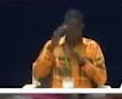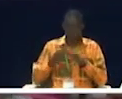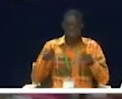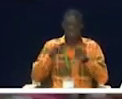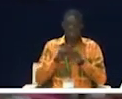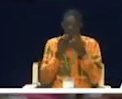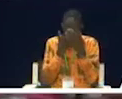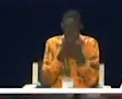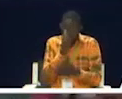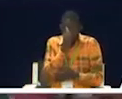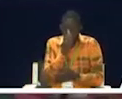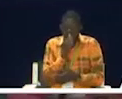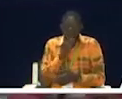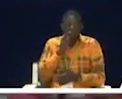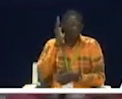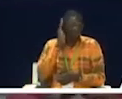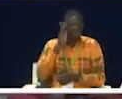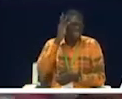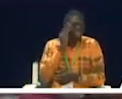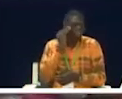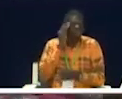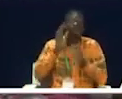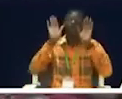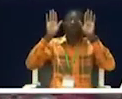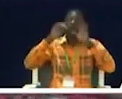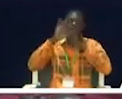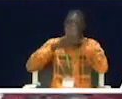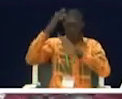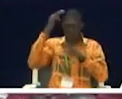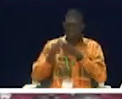wait, you will experience wonders.